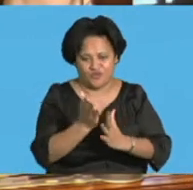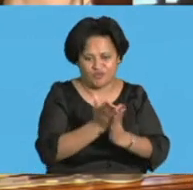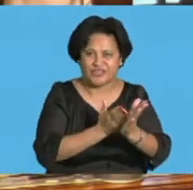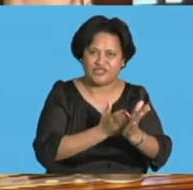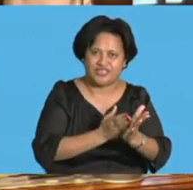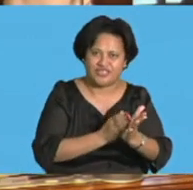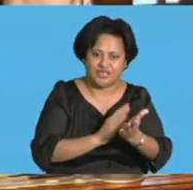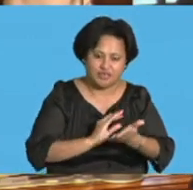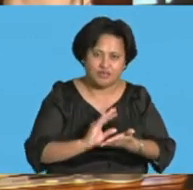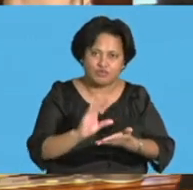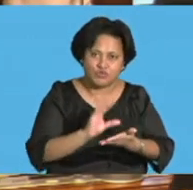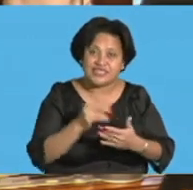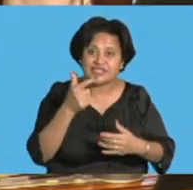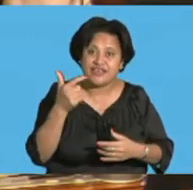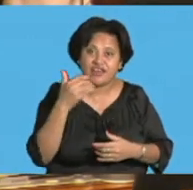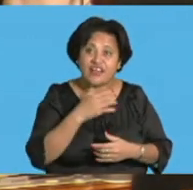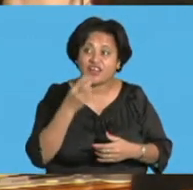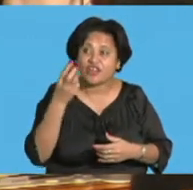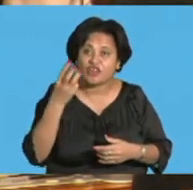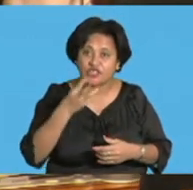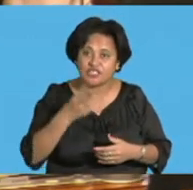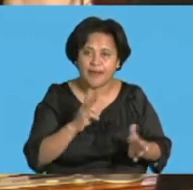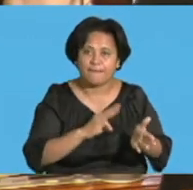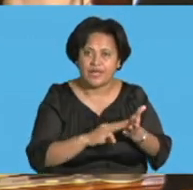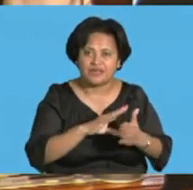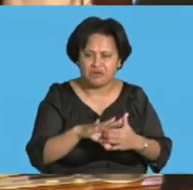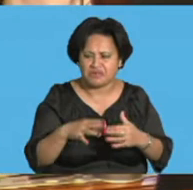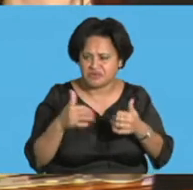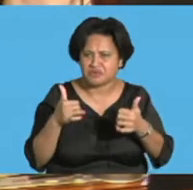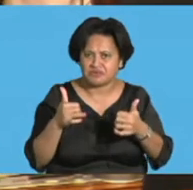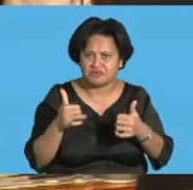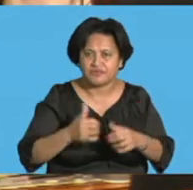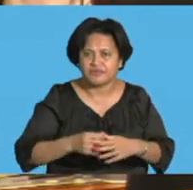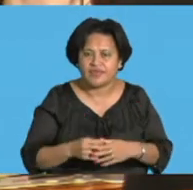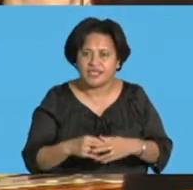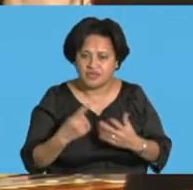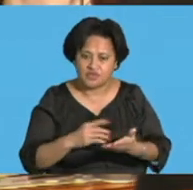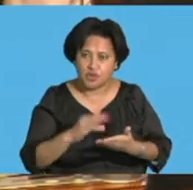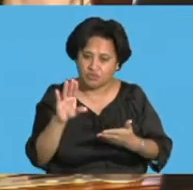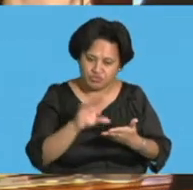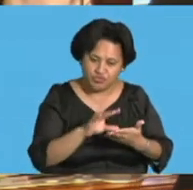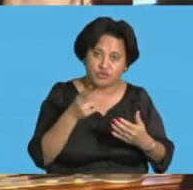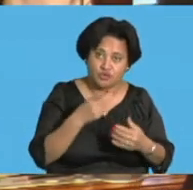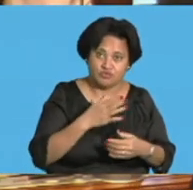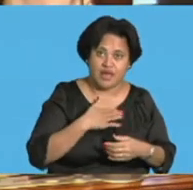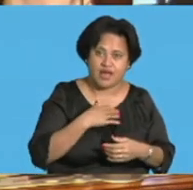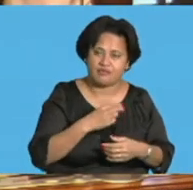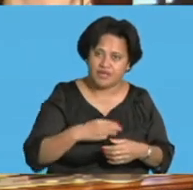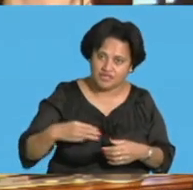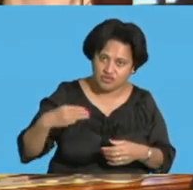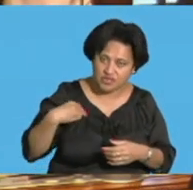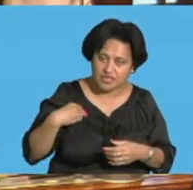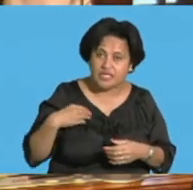of 713 million, a real kickstart to our economy. Mr. Speaker, said the real challenge in the education sector budget, including